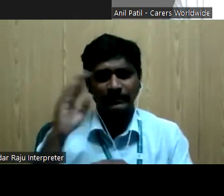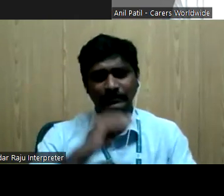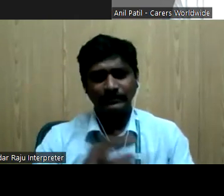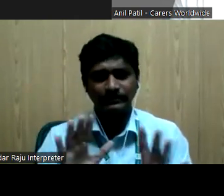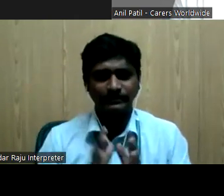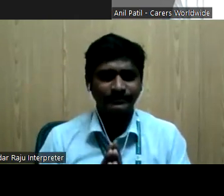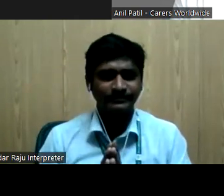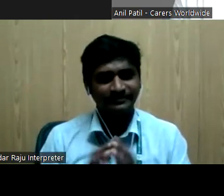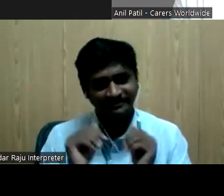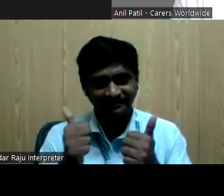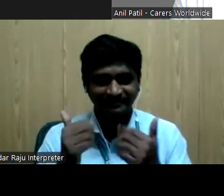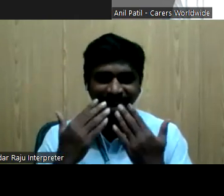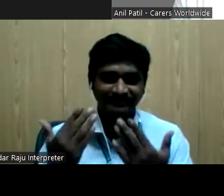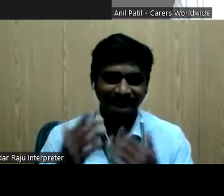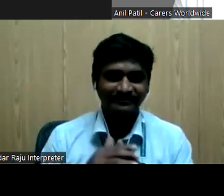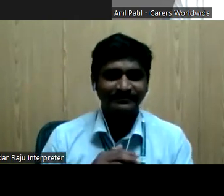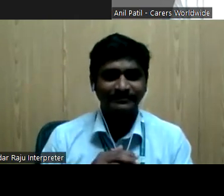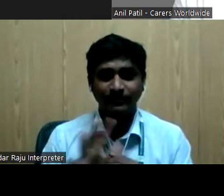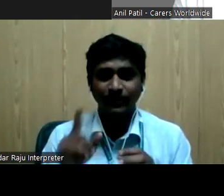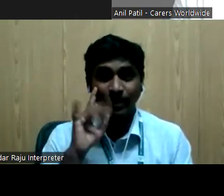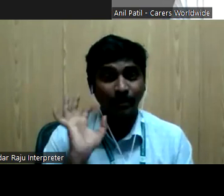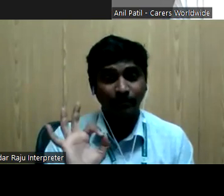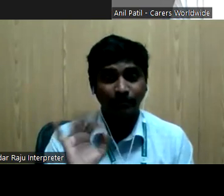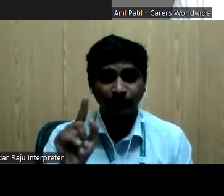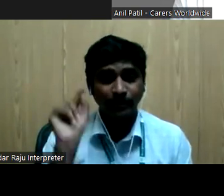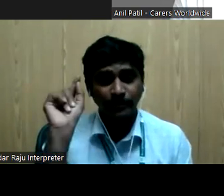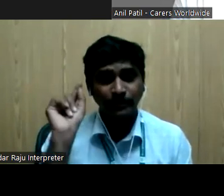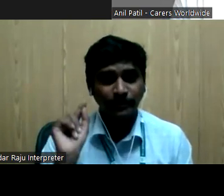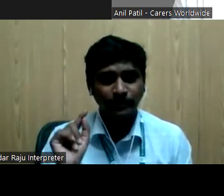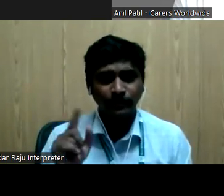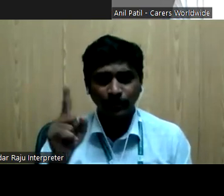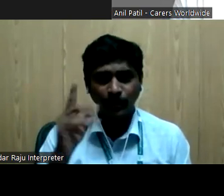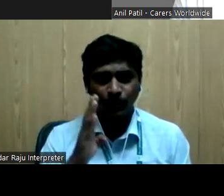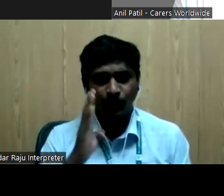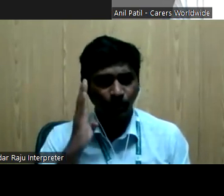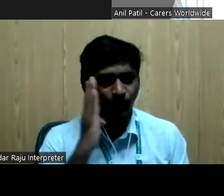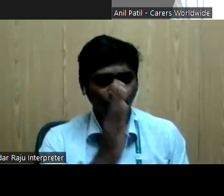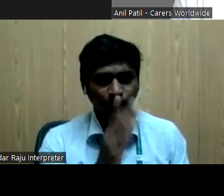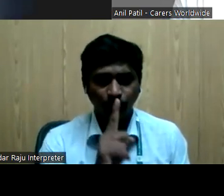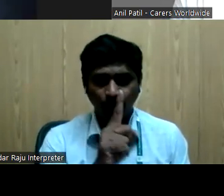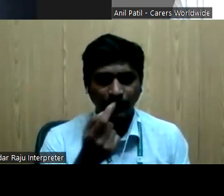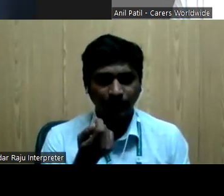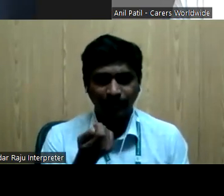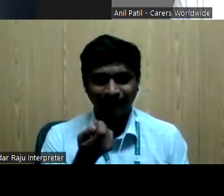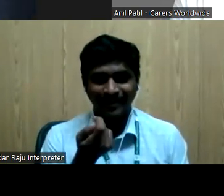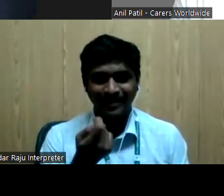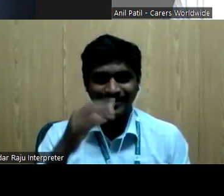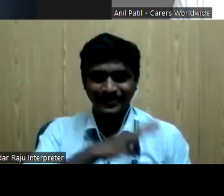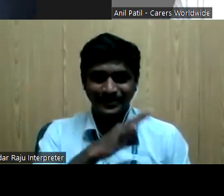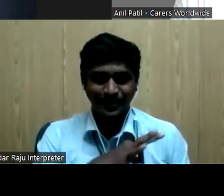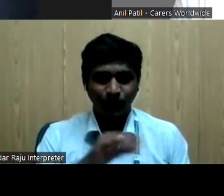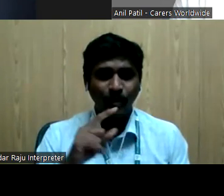Right. That was very important. As you said, one way to provide financial support for families can happen